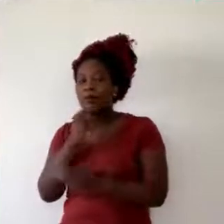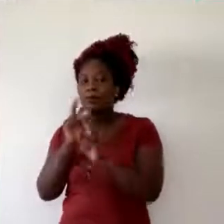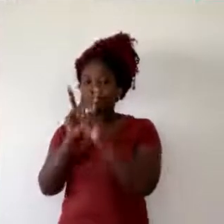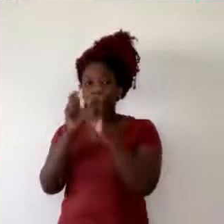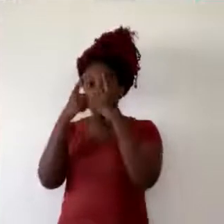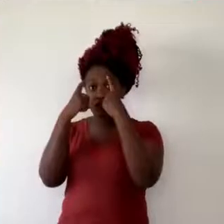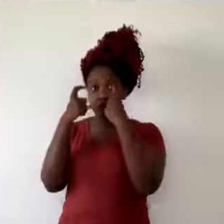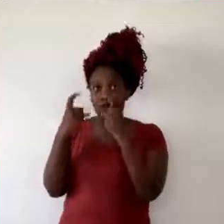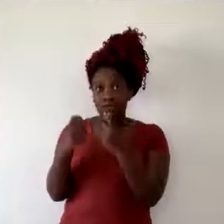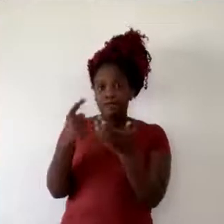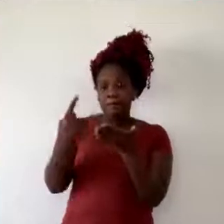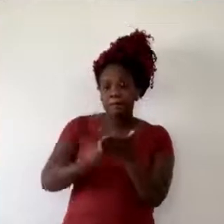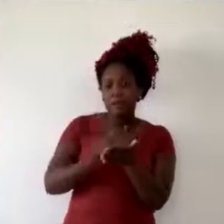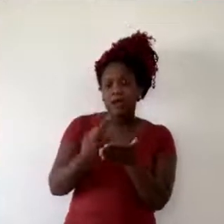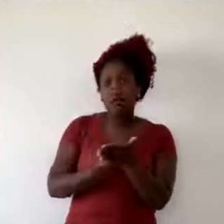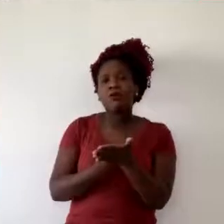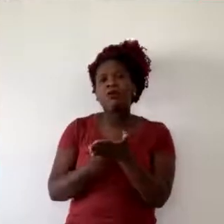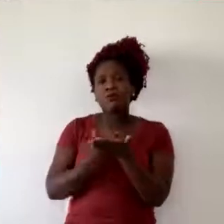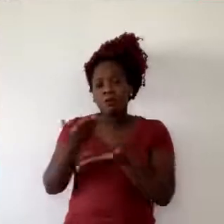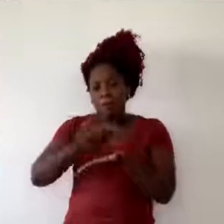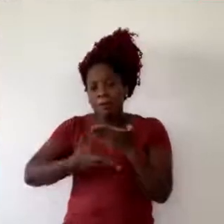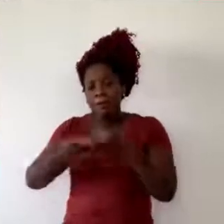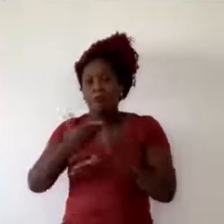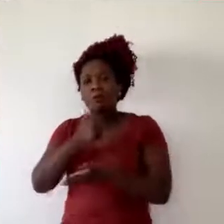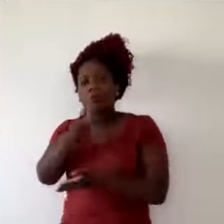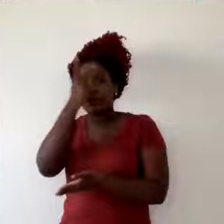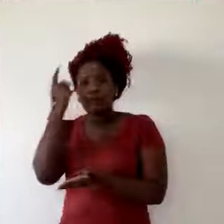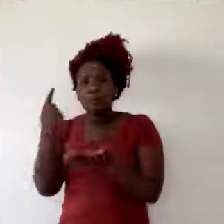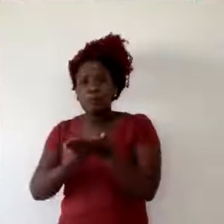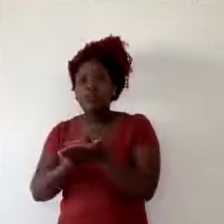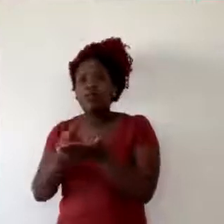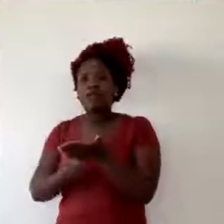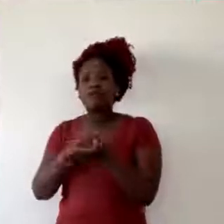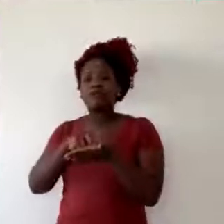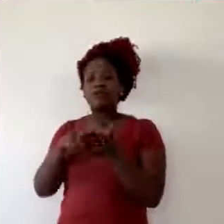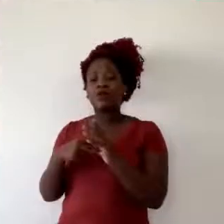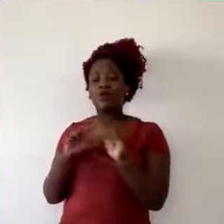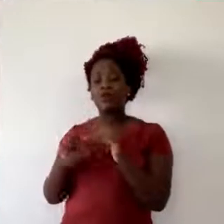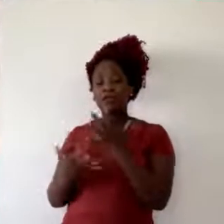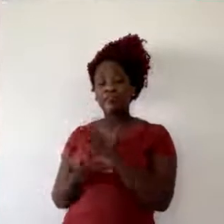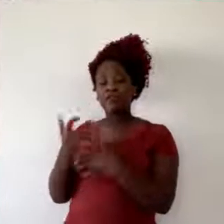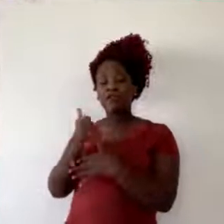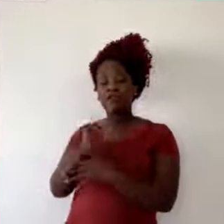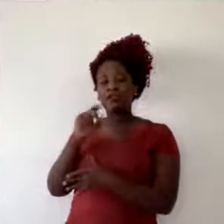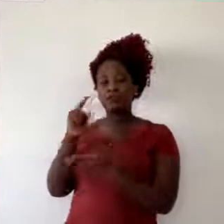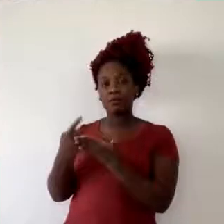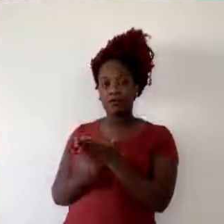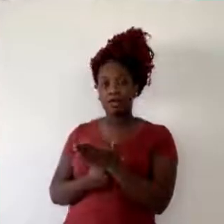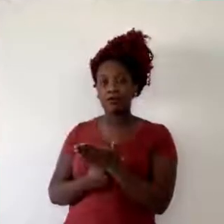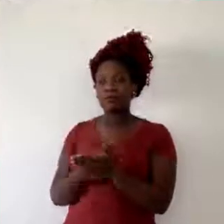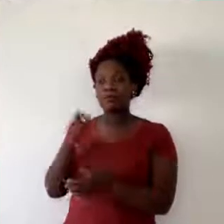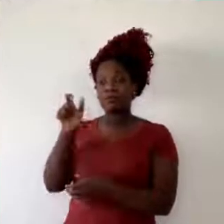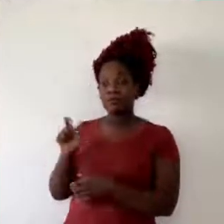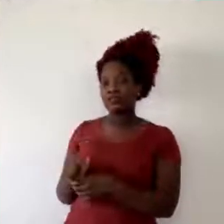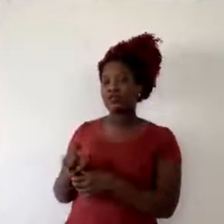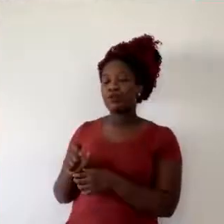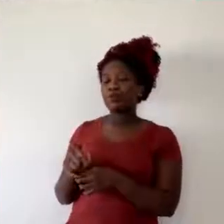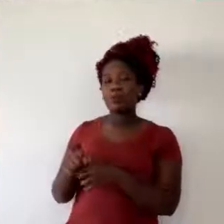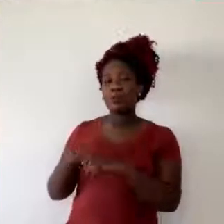about violence, it means that people need to be able to understand their privileges,